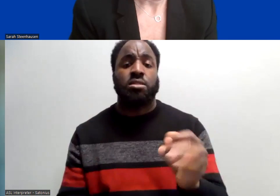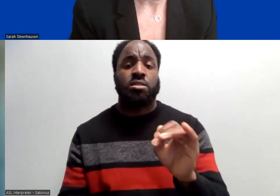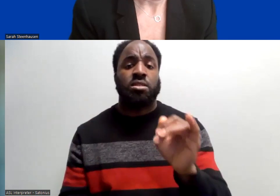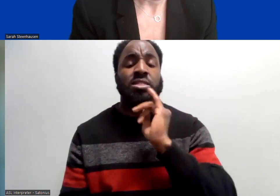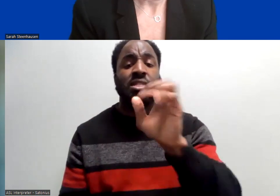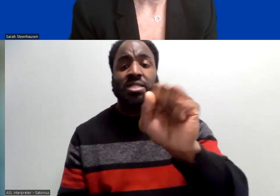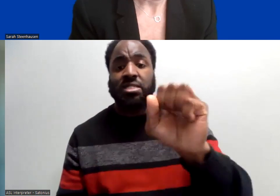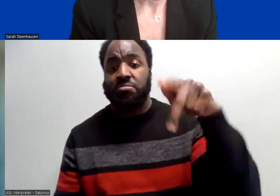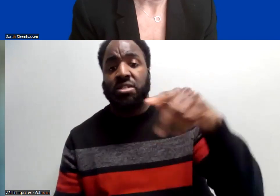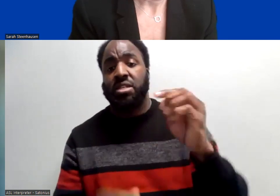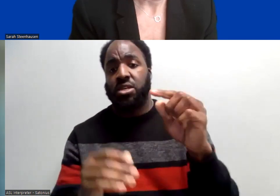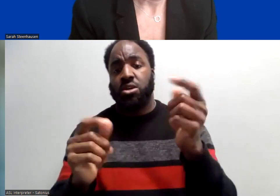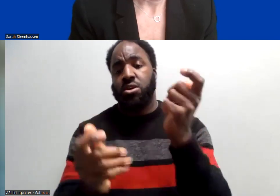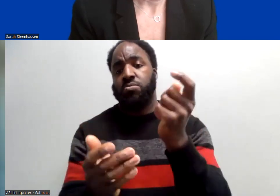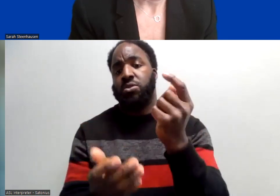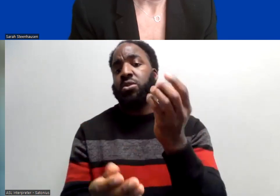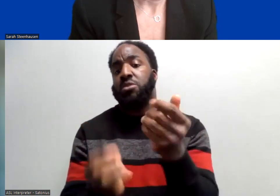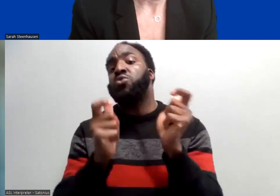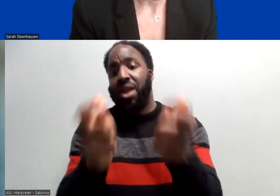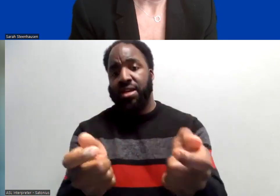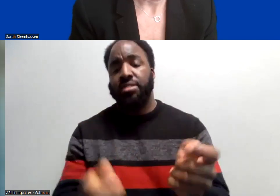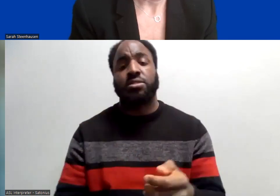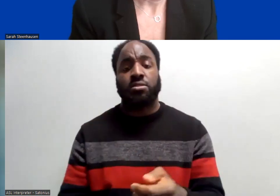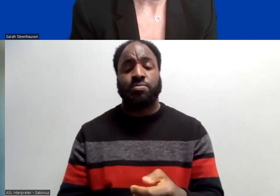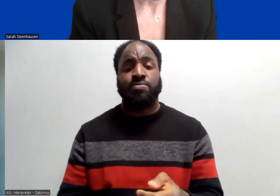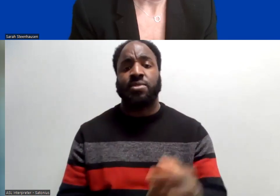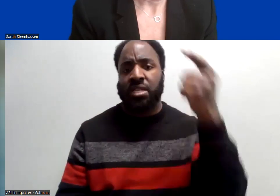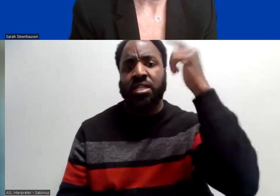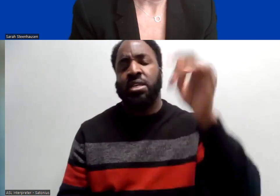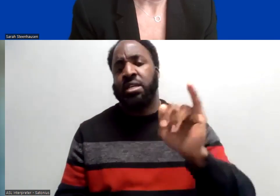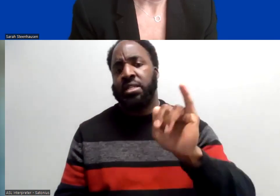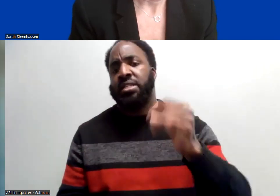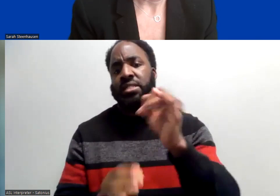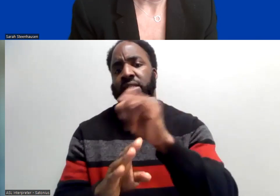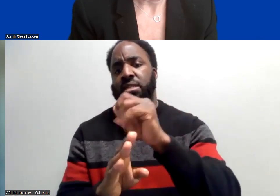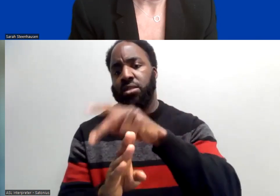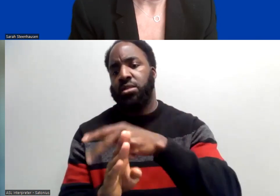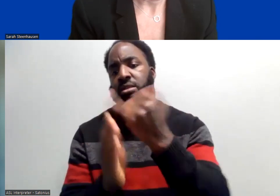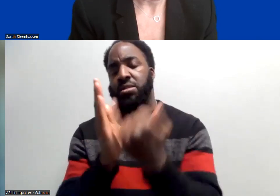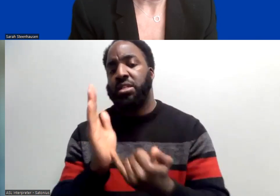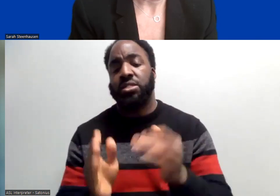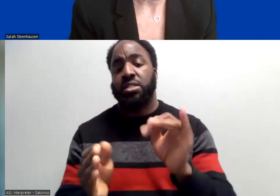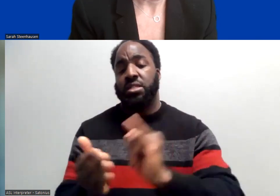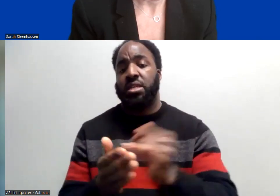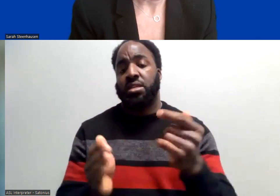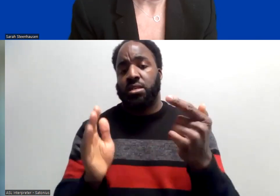SSP grants. So I think this is one of the initiatives in affording aging. I forget the number right